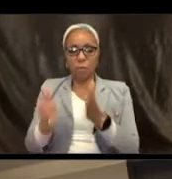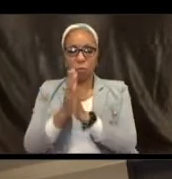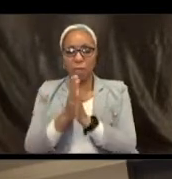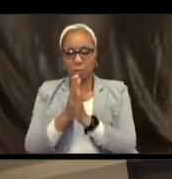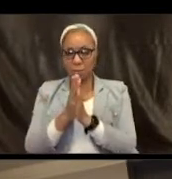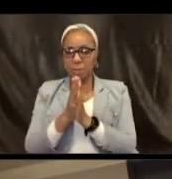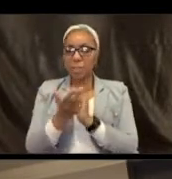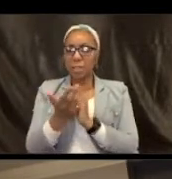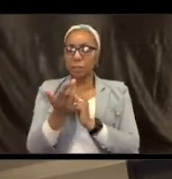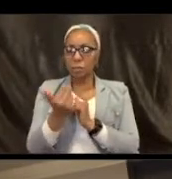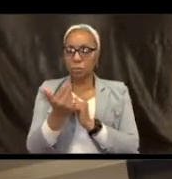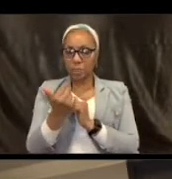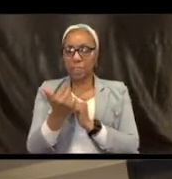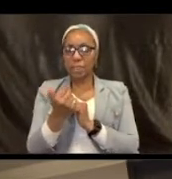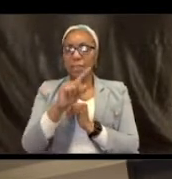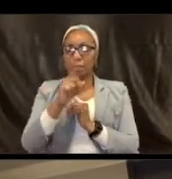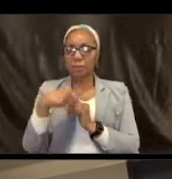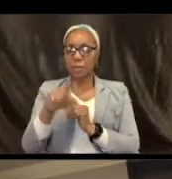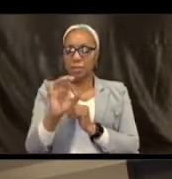13,